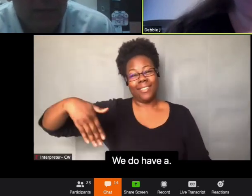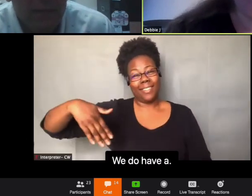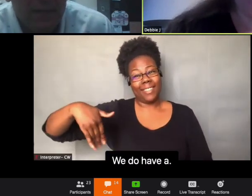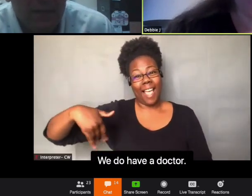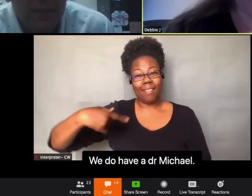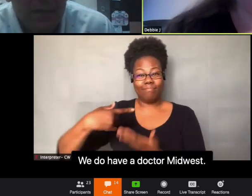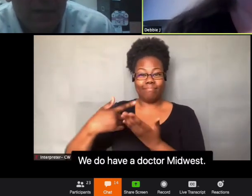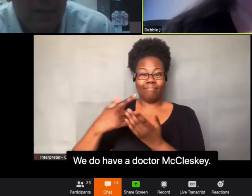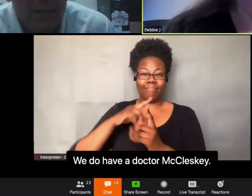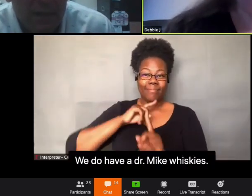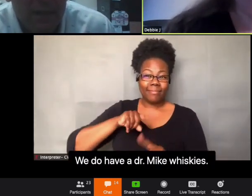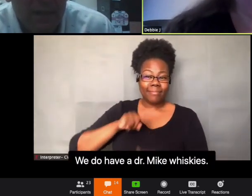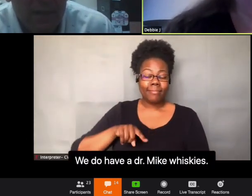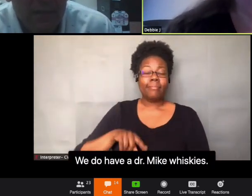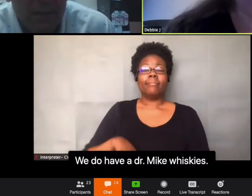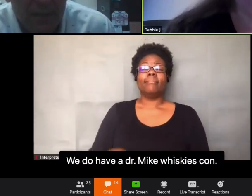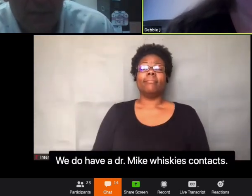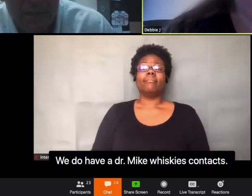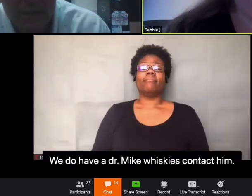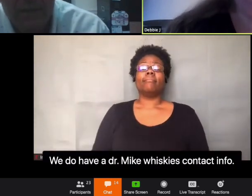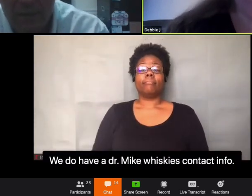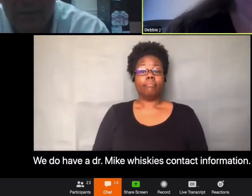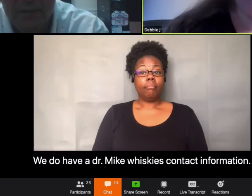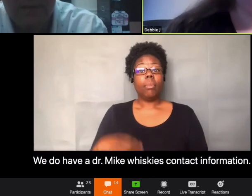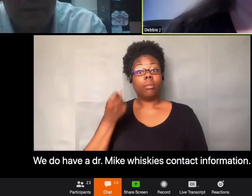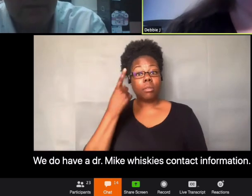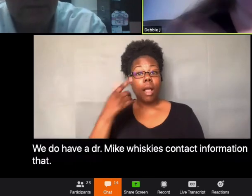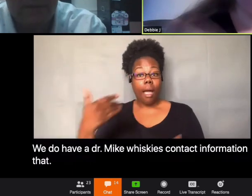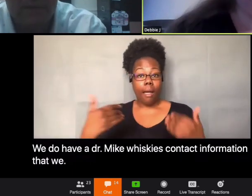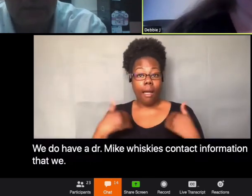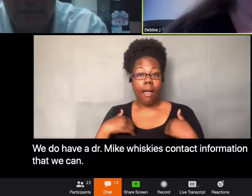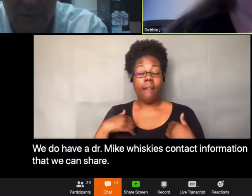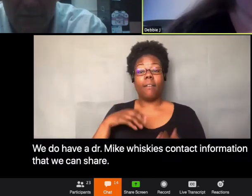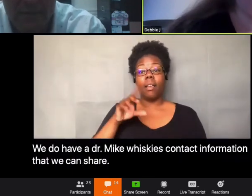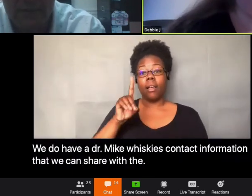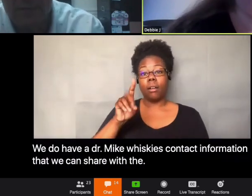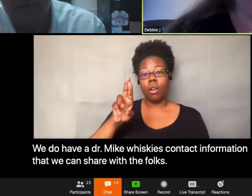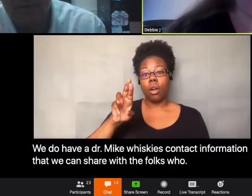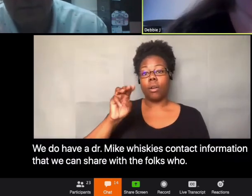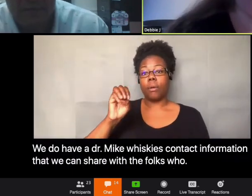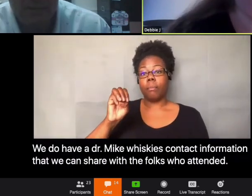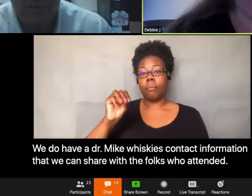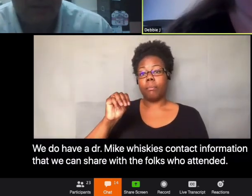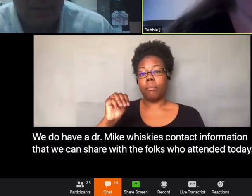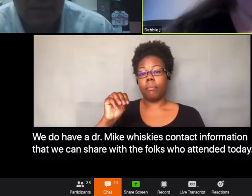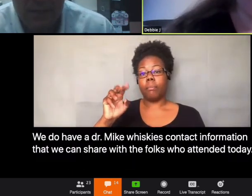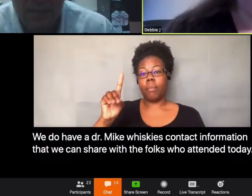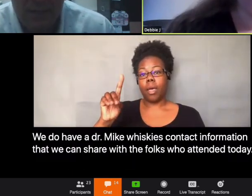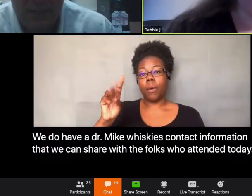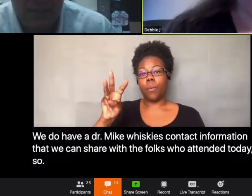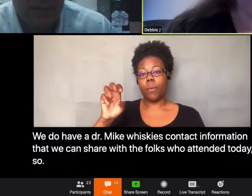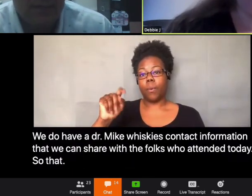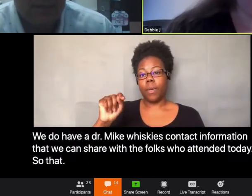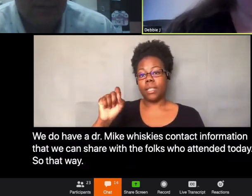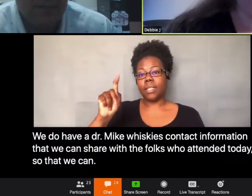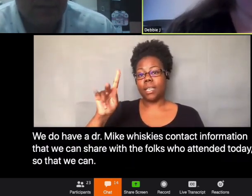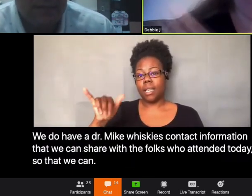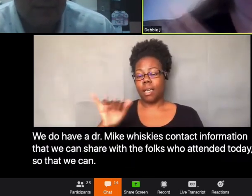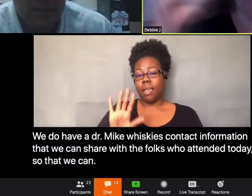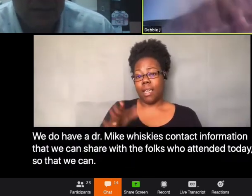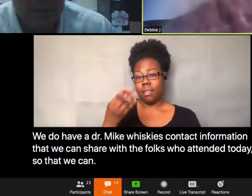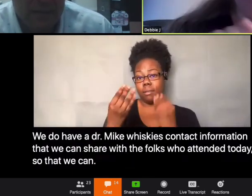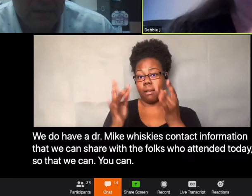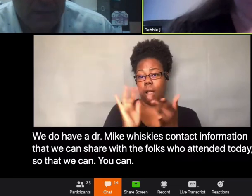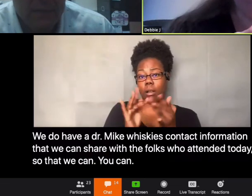Dr. Medwetsky's contact information that we can share with the folks who attended today, so that we can,